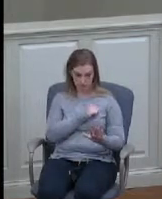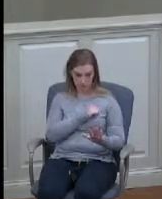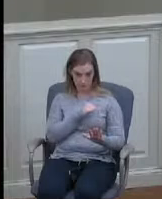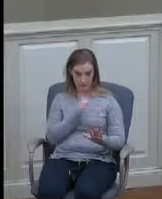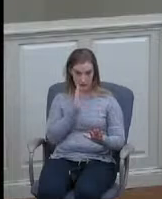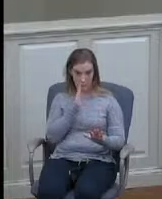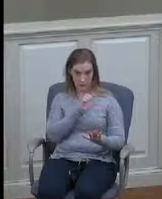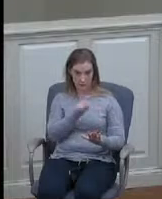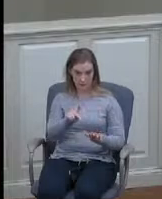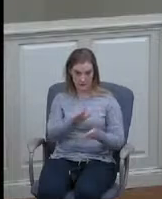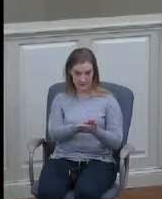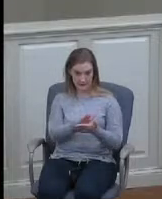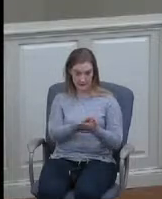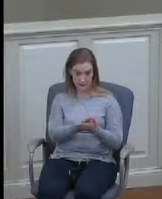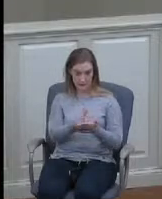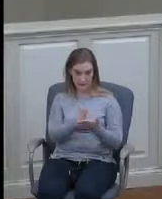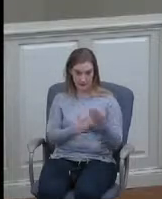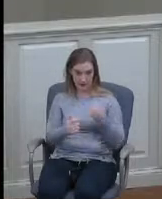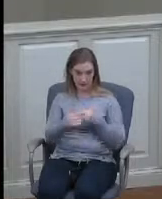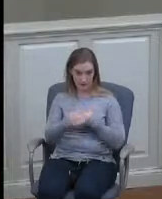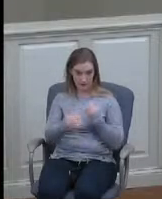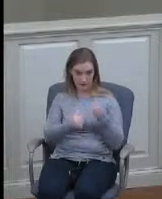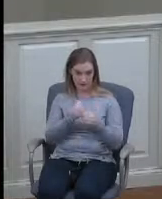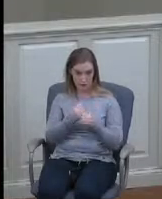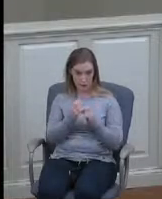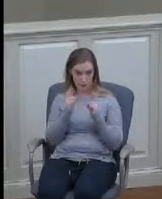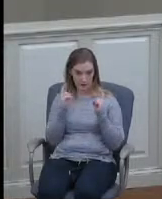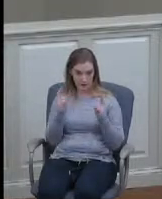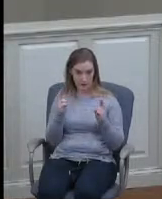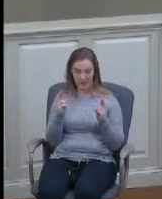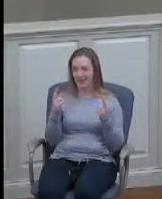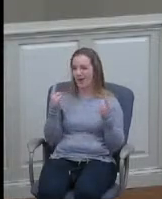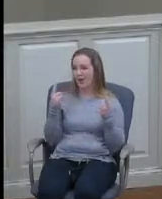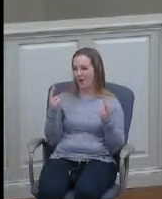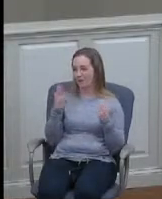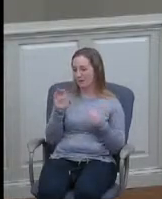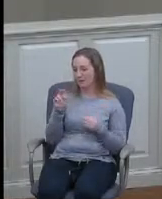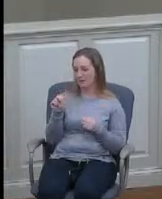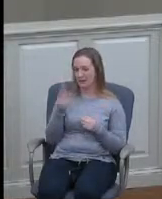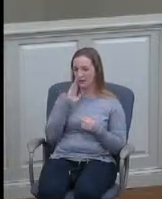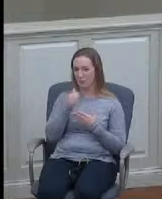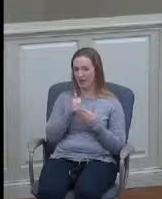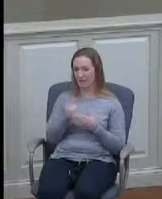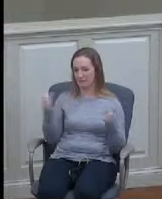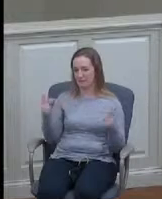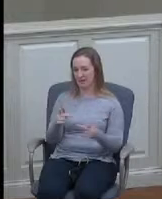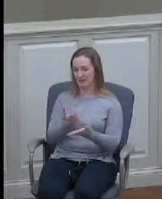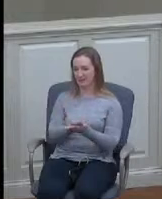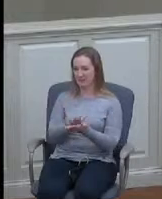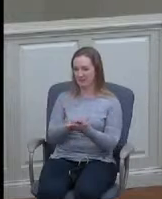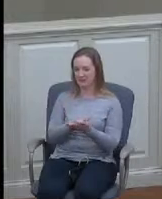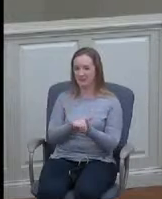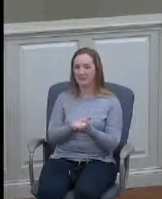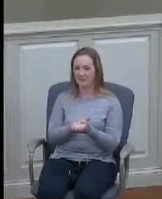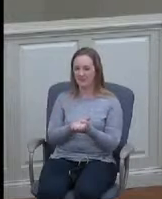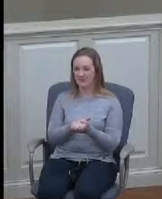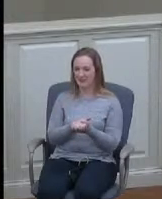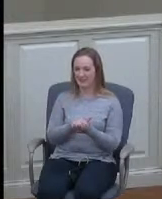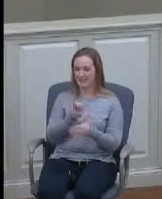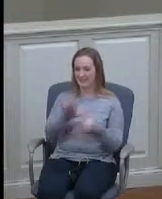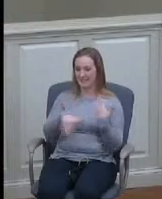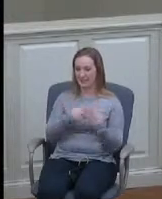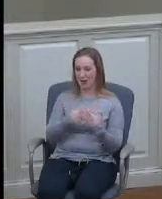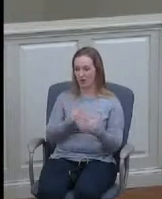back in school sometime this year, we pray, man. Hopefully Ben will get them back in school. That's all on